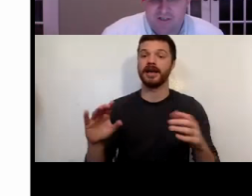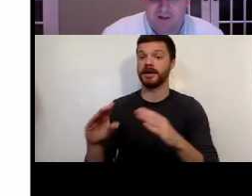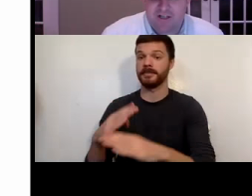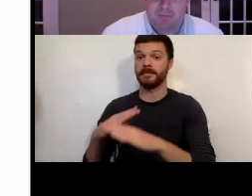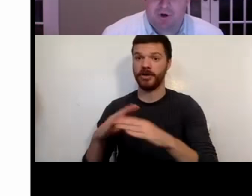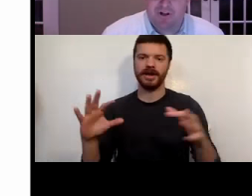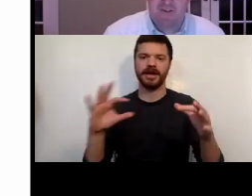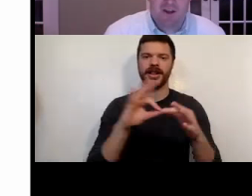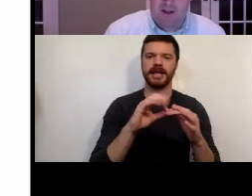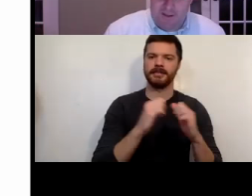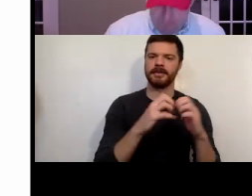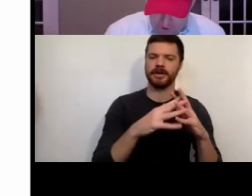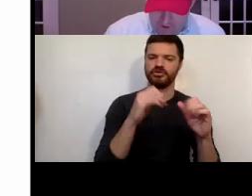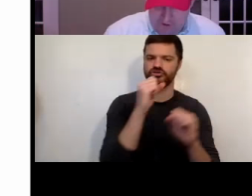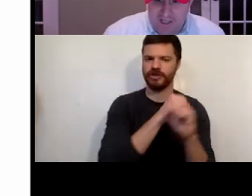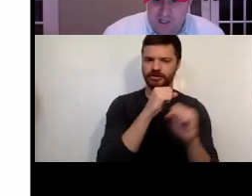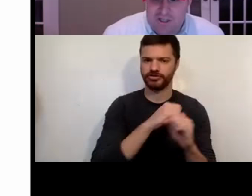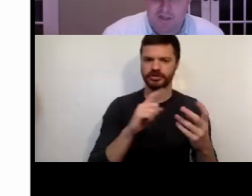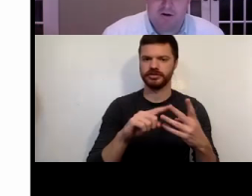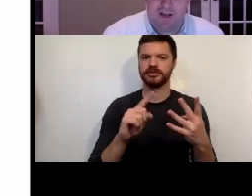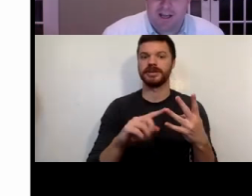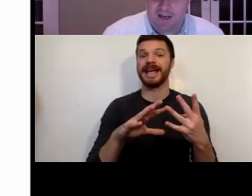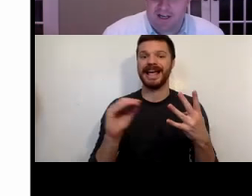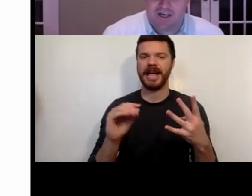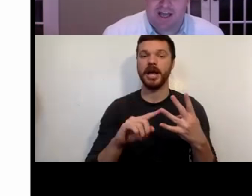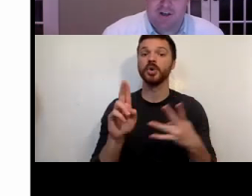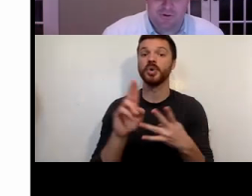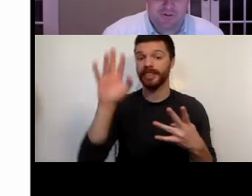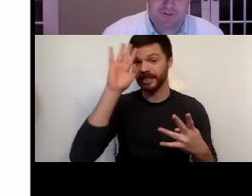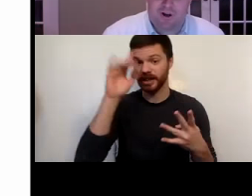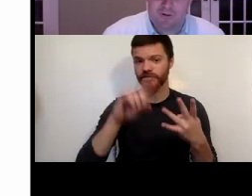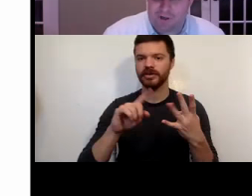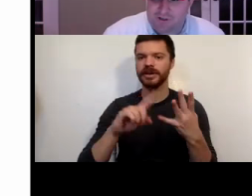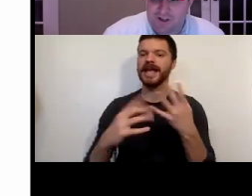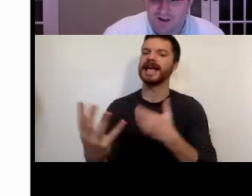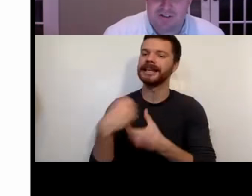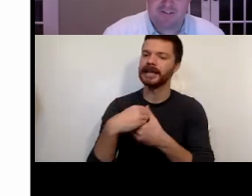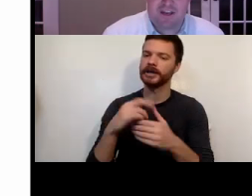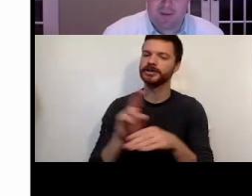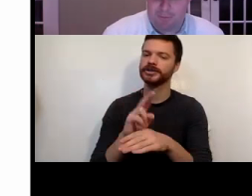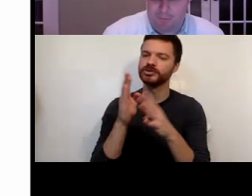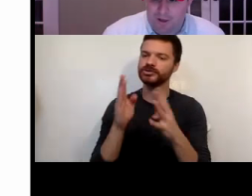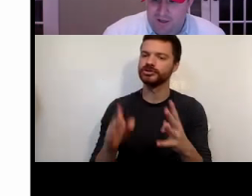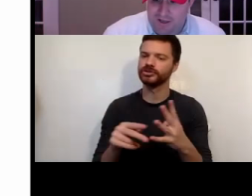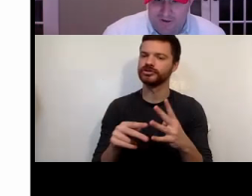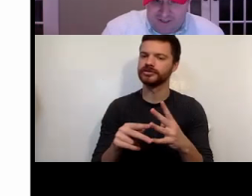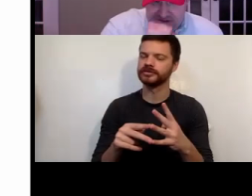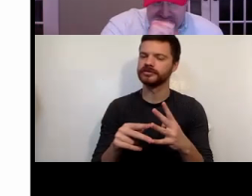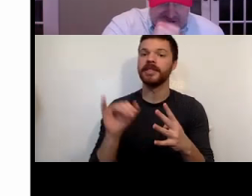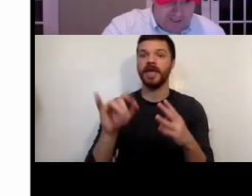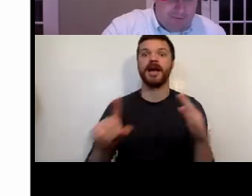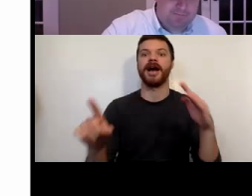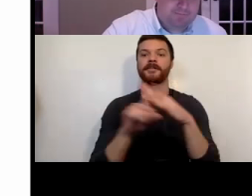implementation strategy components, and then importantly, using theory and engaging end users, all of which are things that came up in our